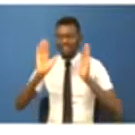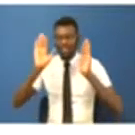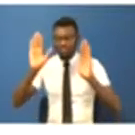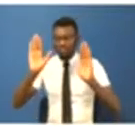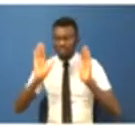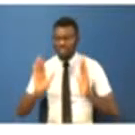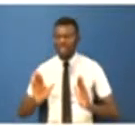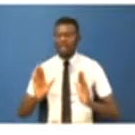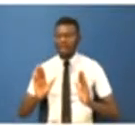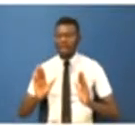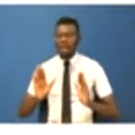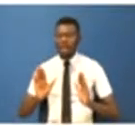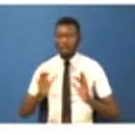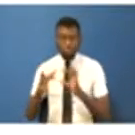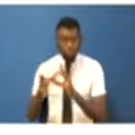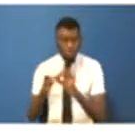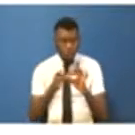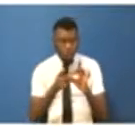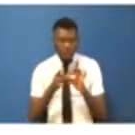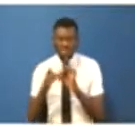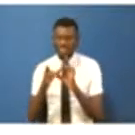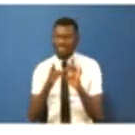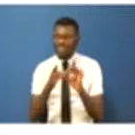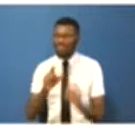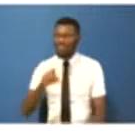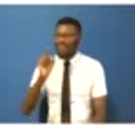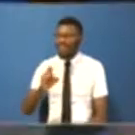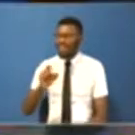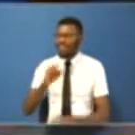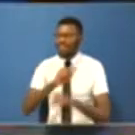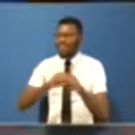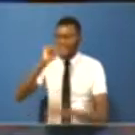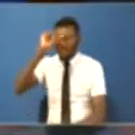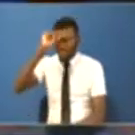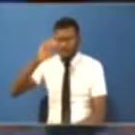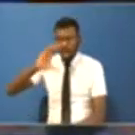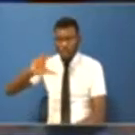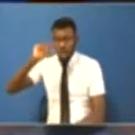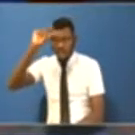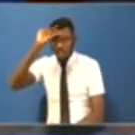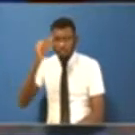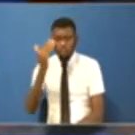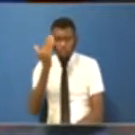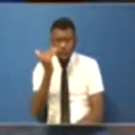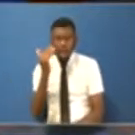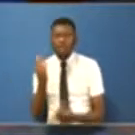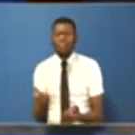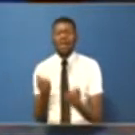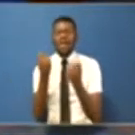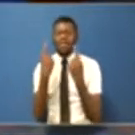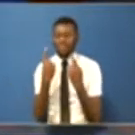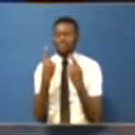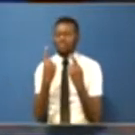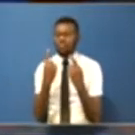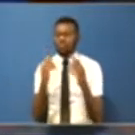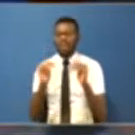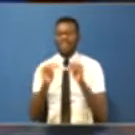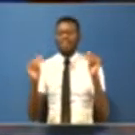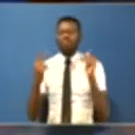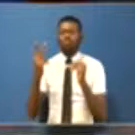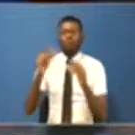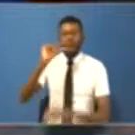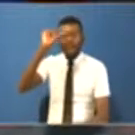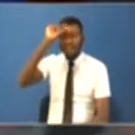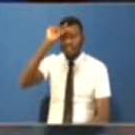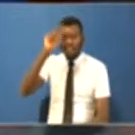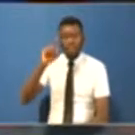of the close cooperation needed between the national government and the counties because the understanding is that the two levels of government